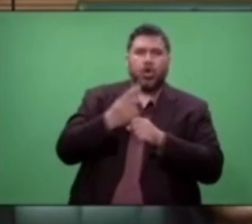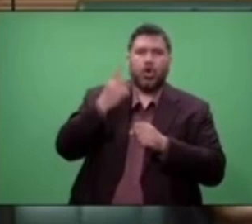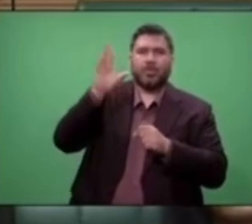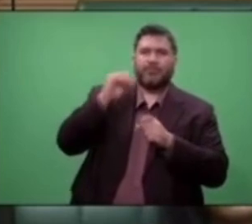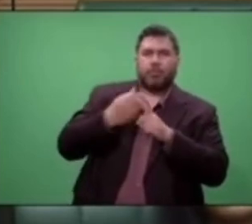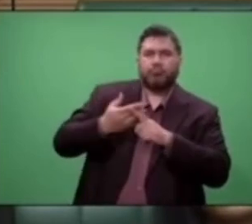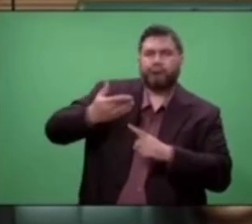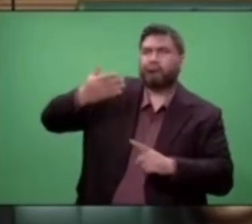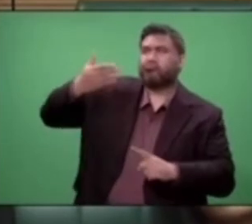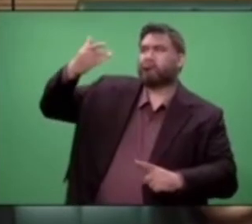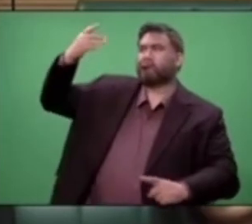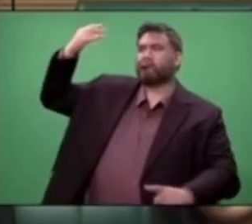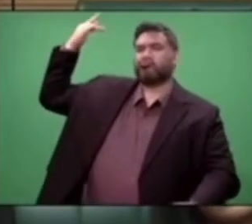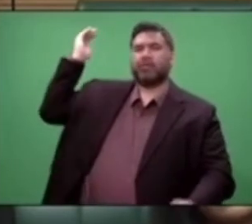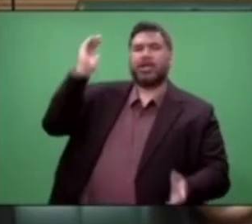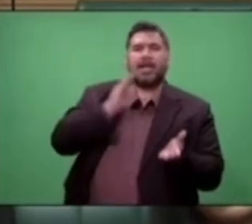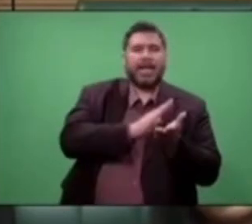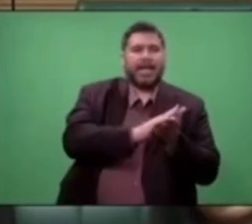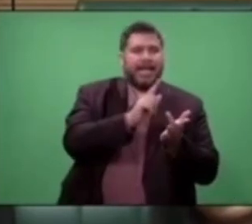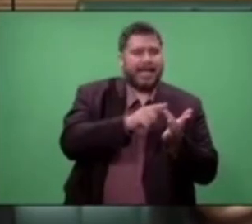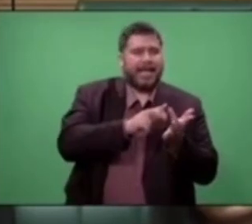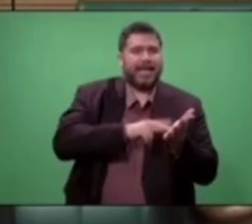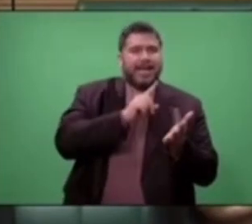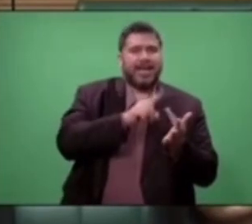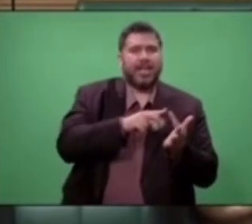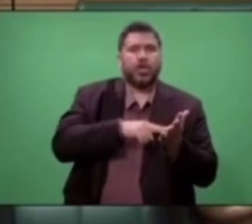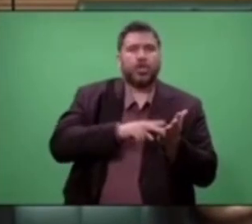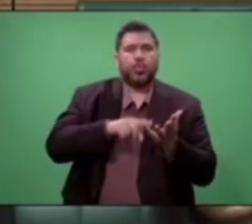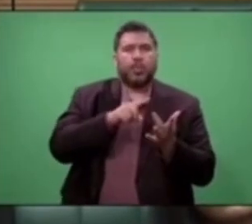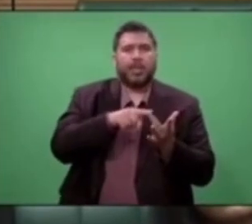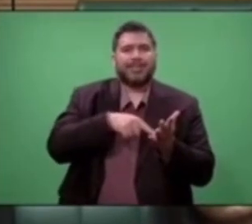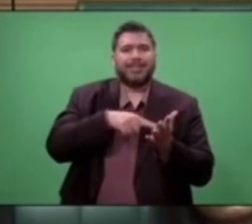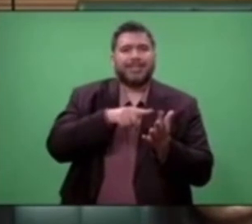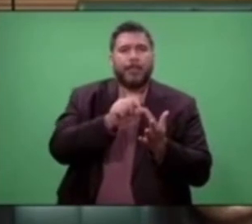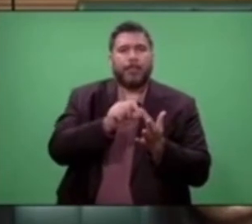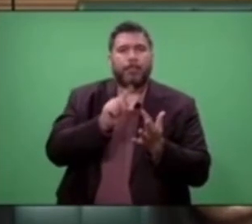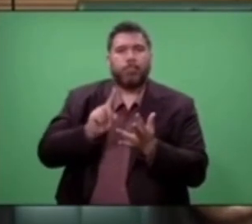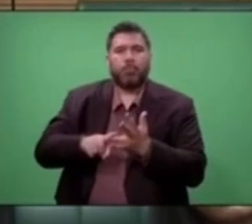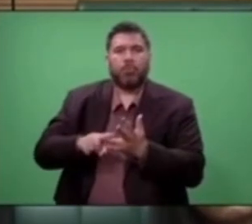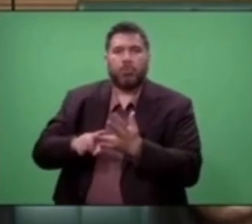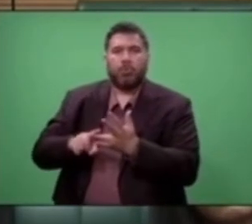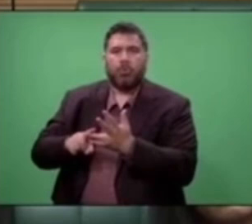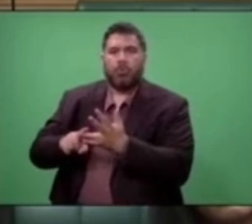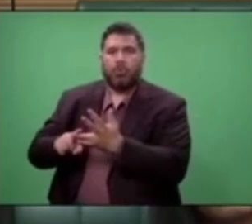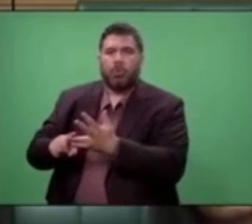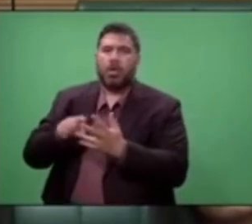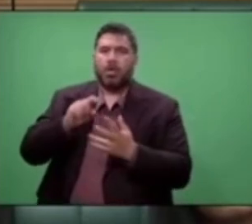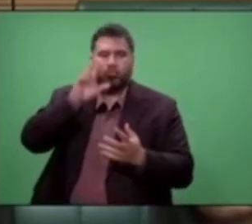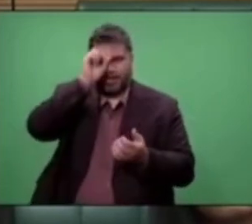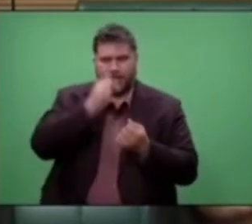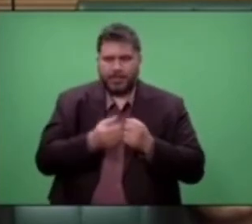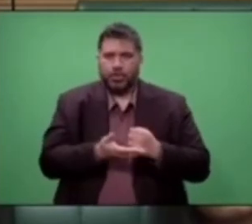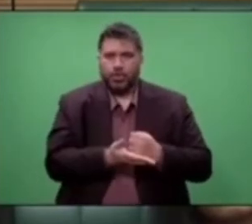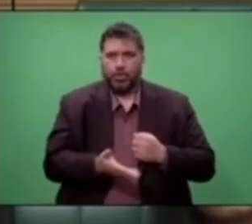this world did not have the heart to do. Moi mai rā koutou.